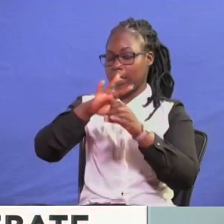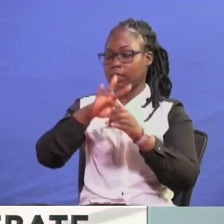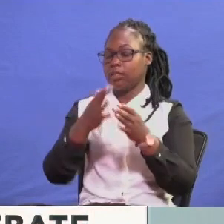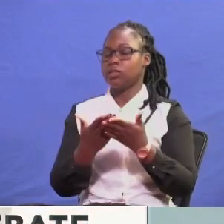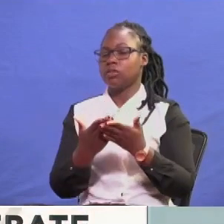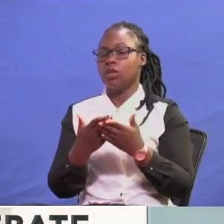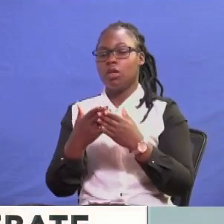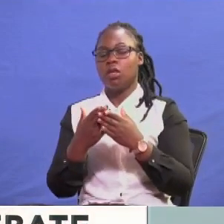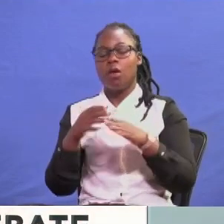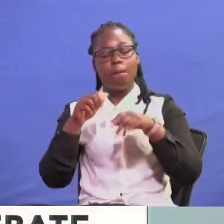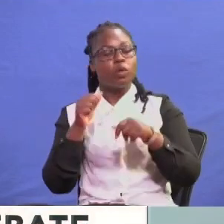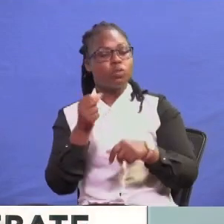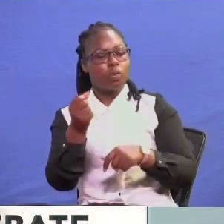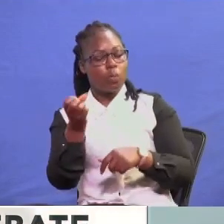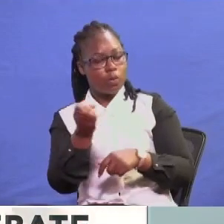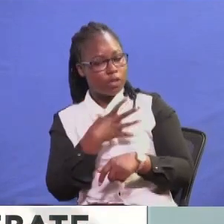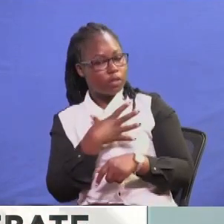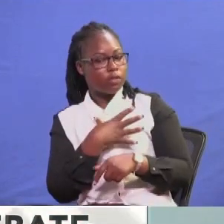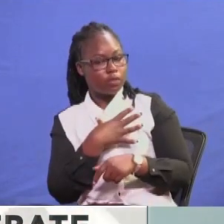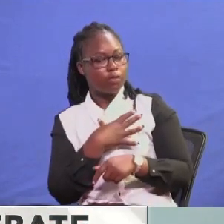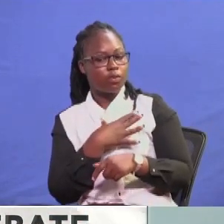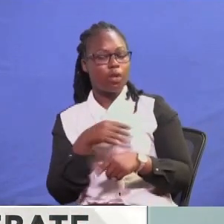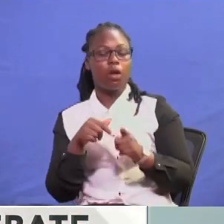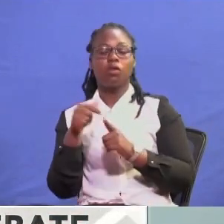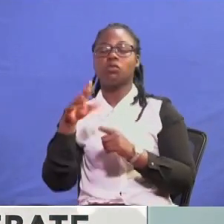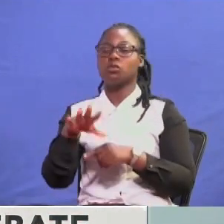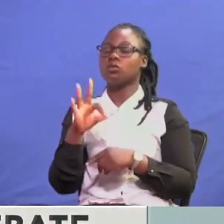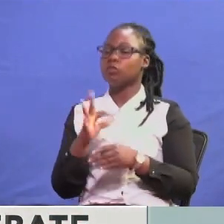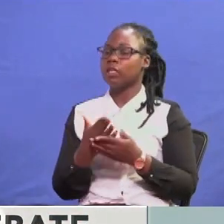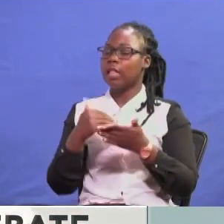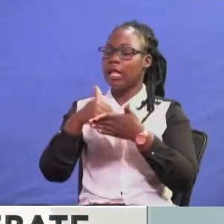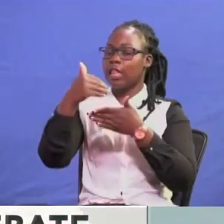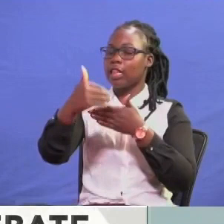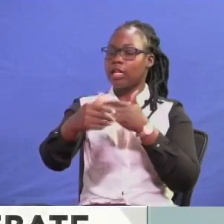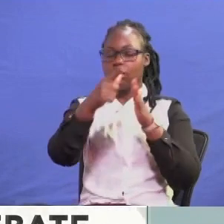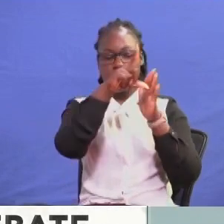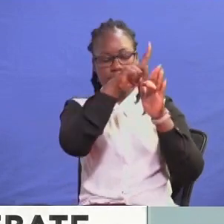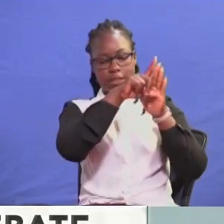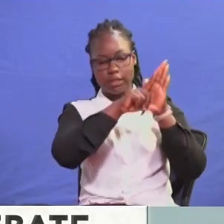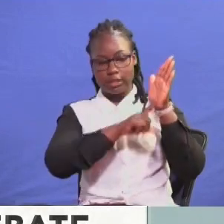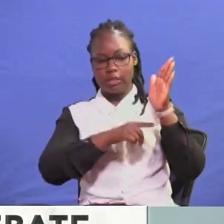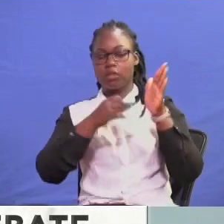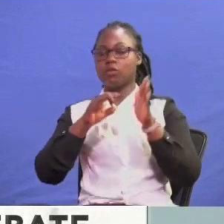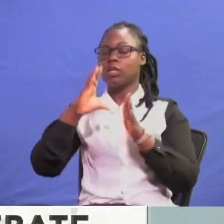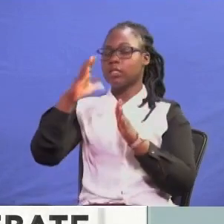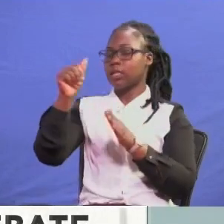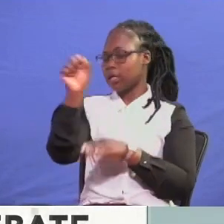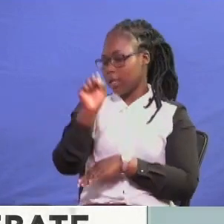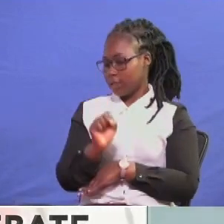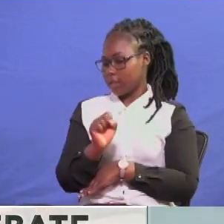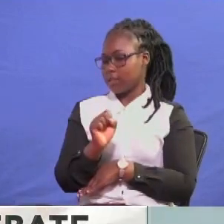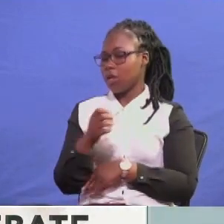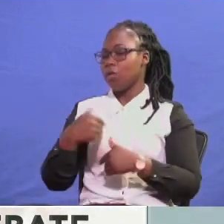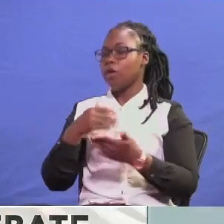be scary, I would not be astonished when we find that the next list of the CASs, there are some